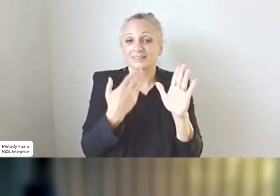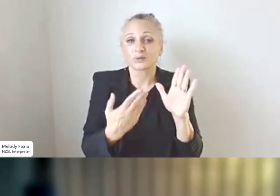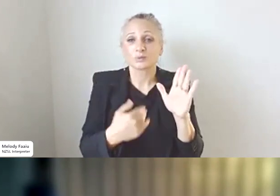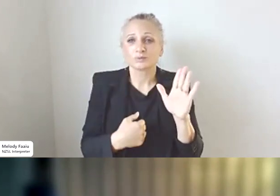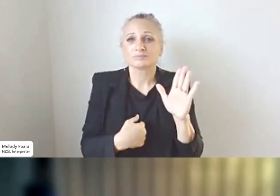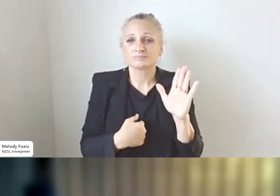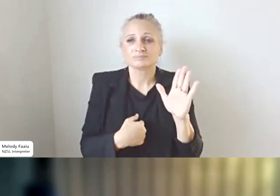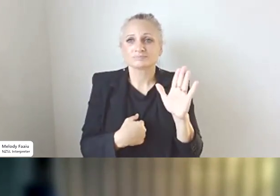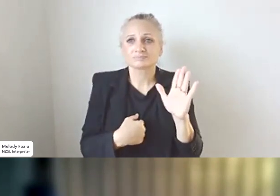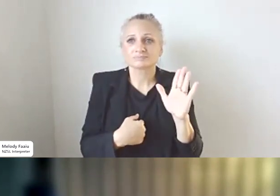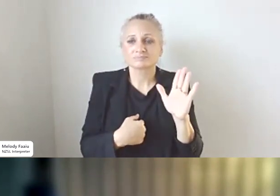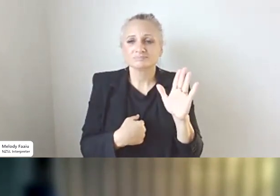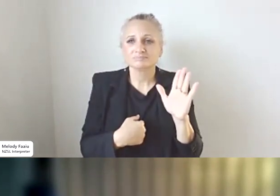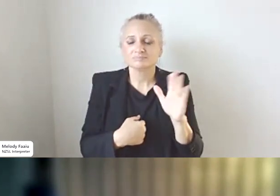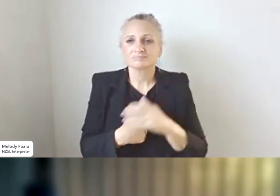Another question with